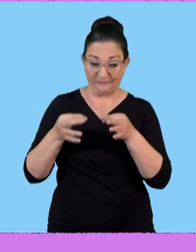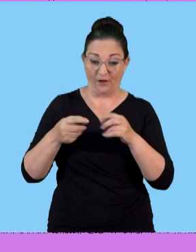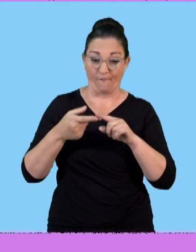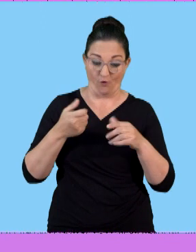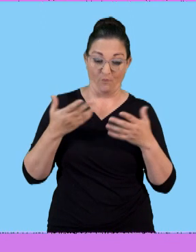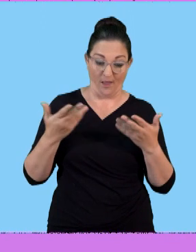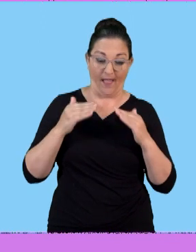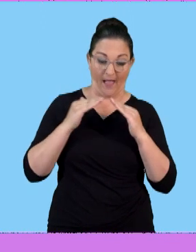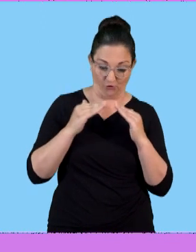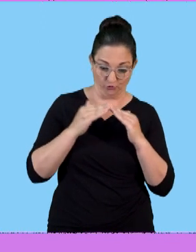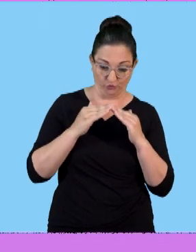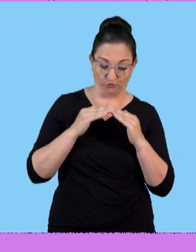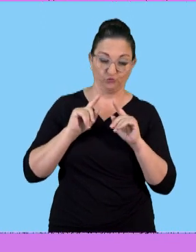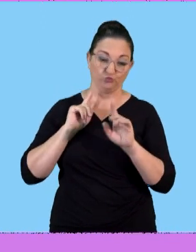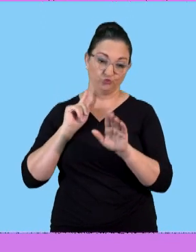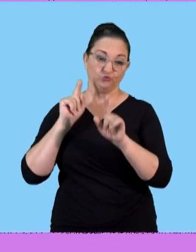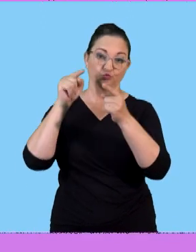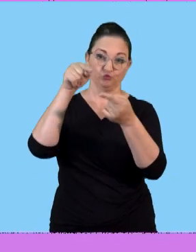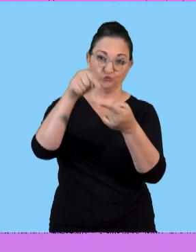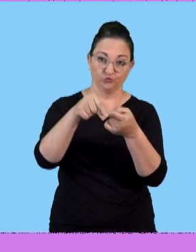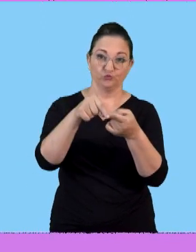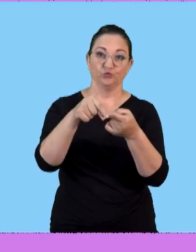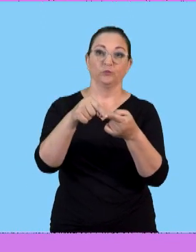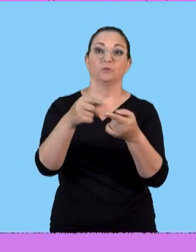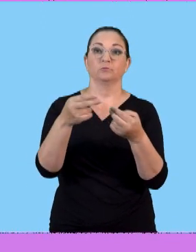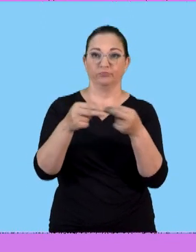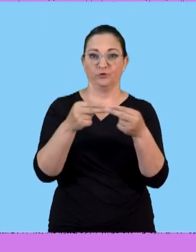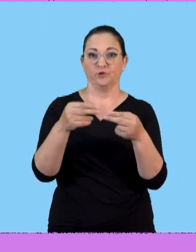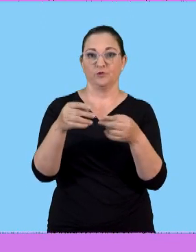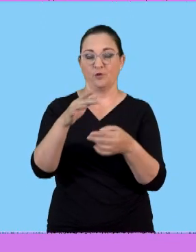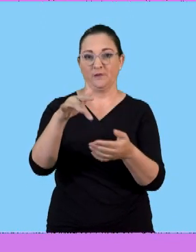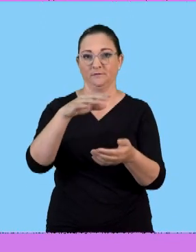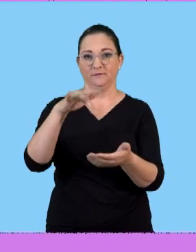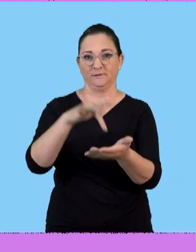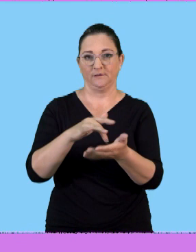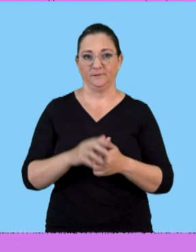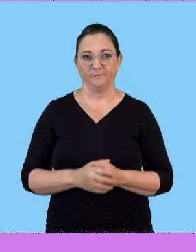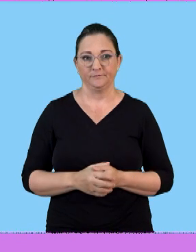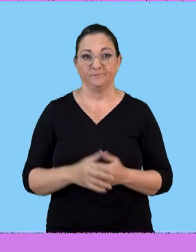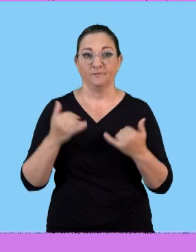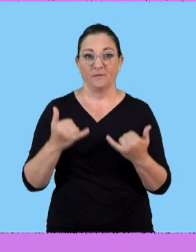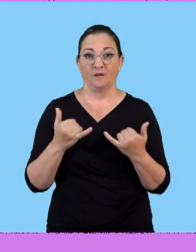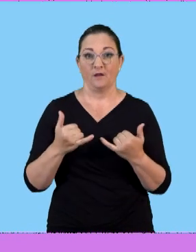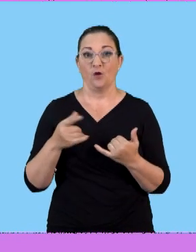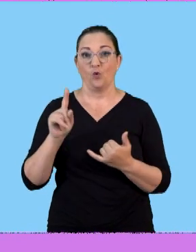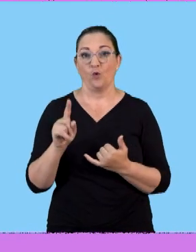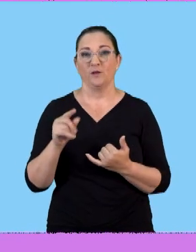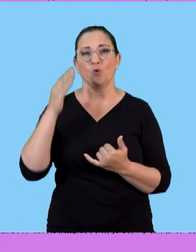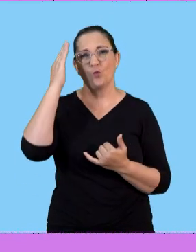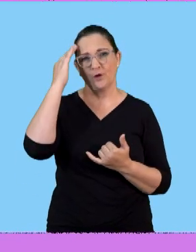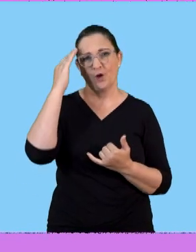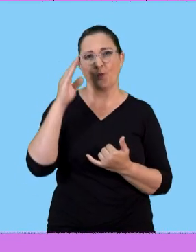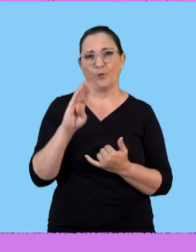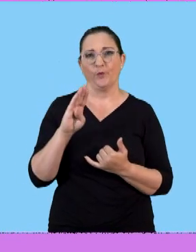to her destination. Right? So we need to find the two places that we are referring to. Okay? So first of all, we know